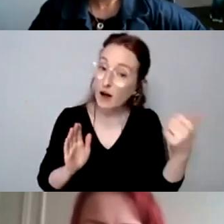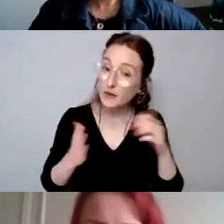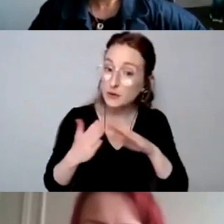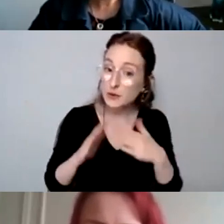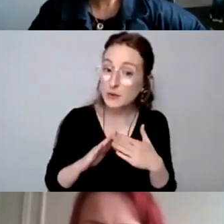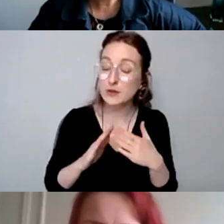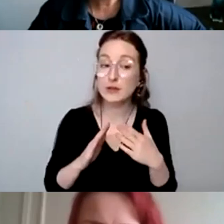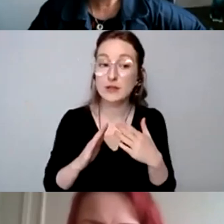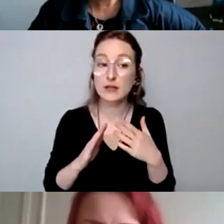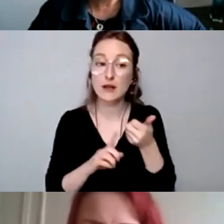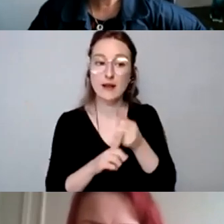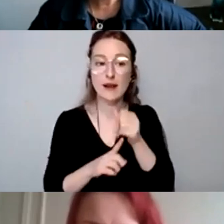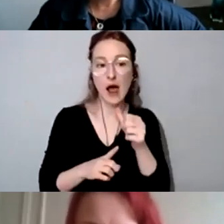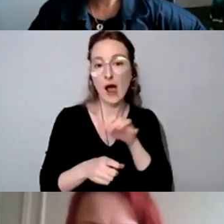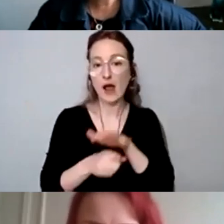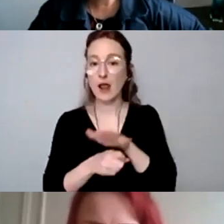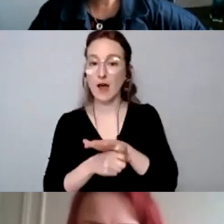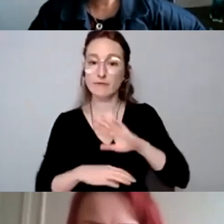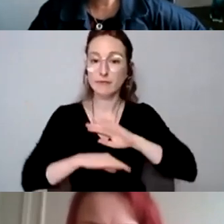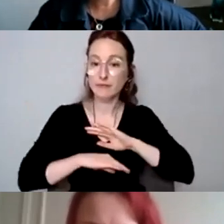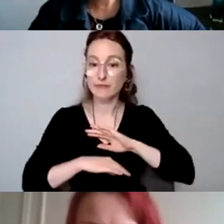community, she's not enough feminist. For